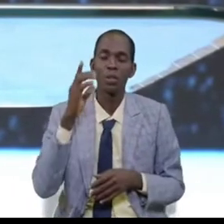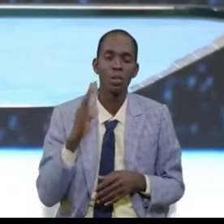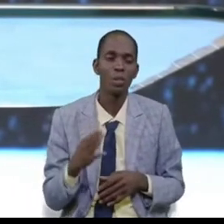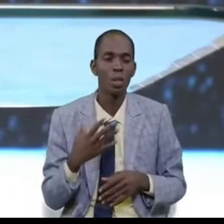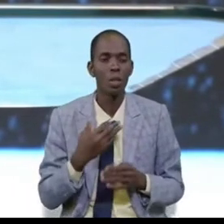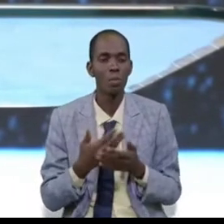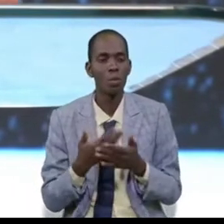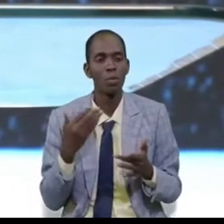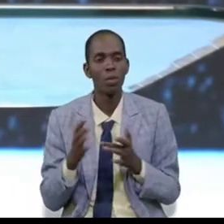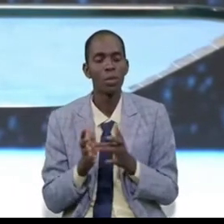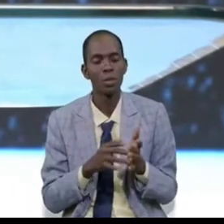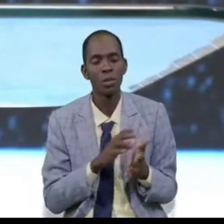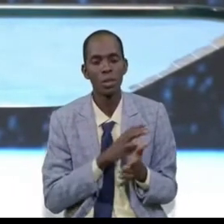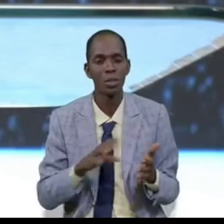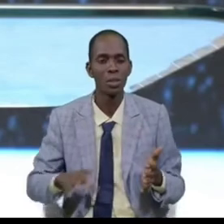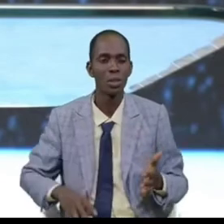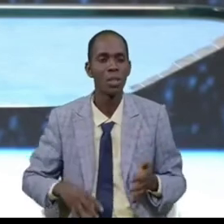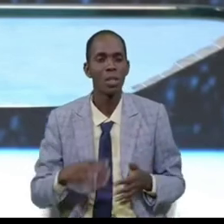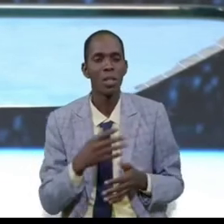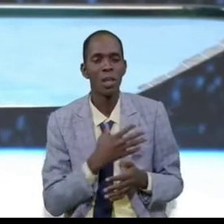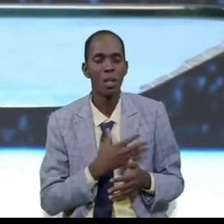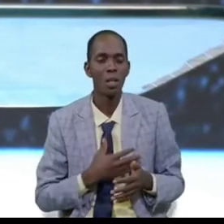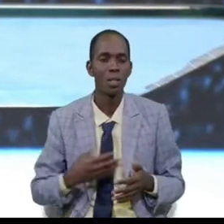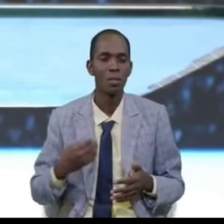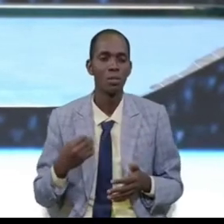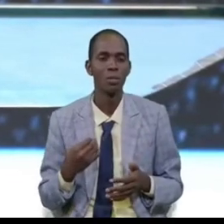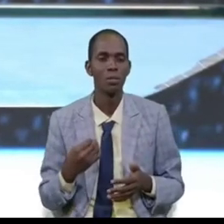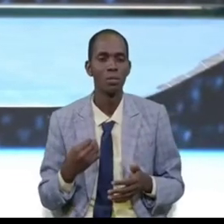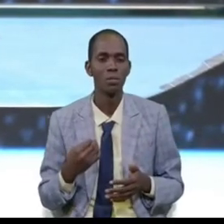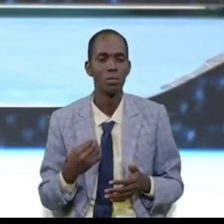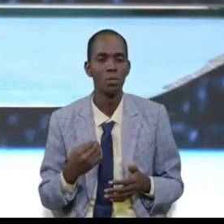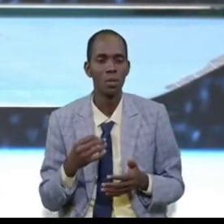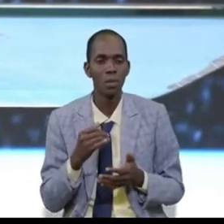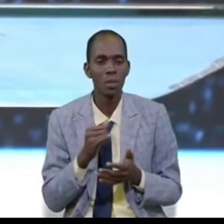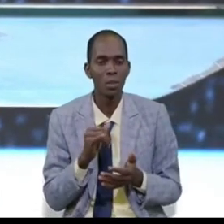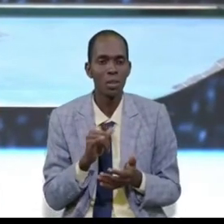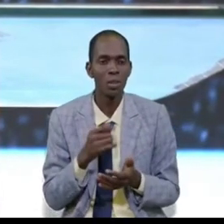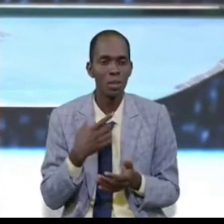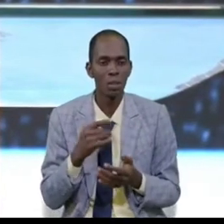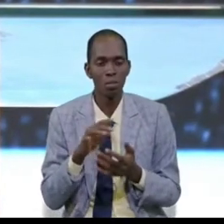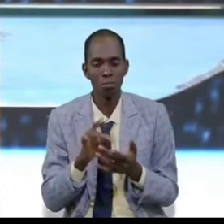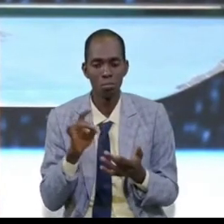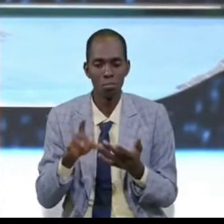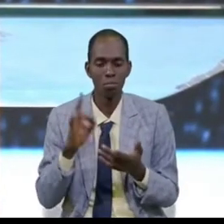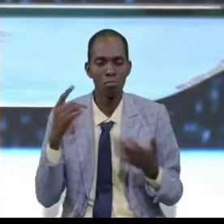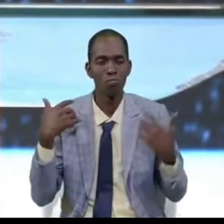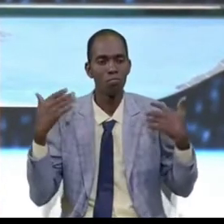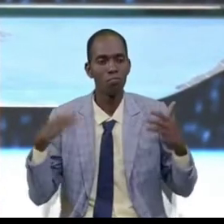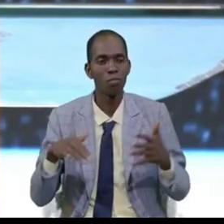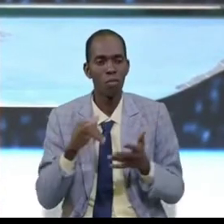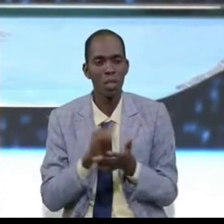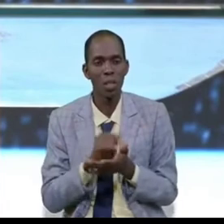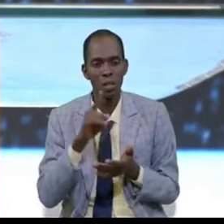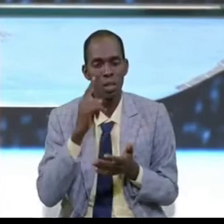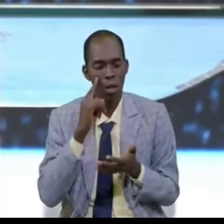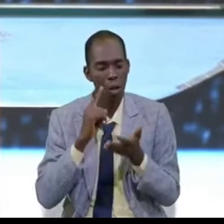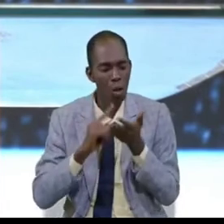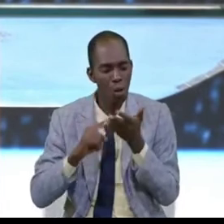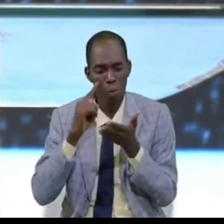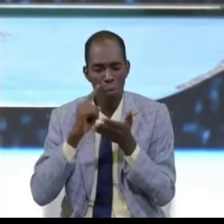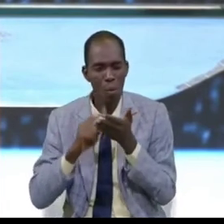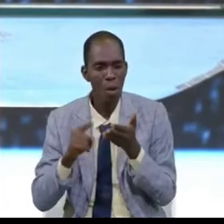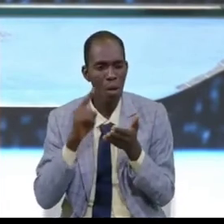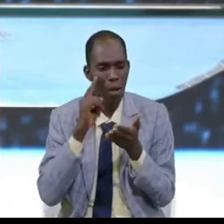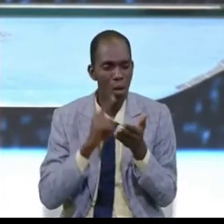Jesus Christ, and the elect says, that thou observe these things without